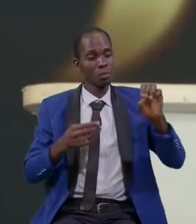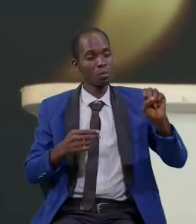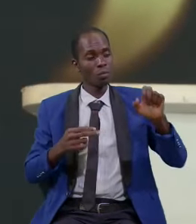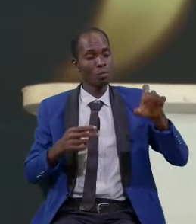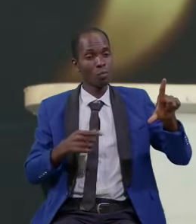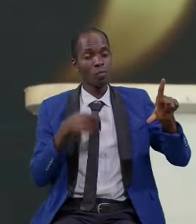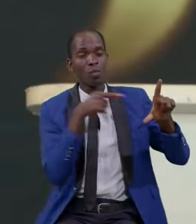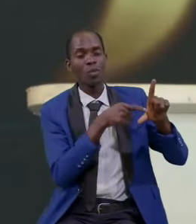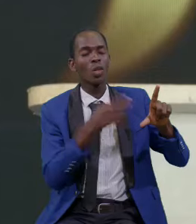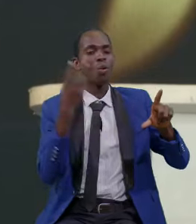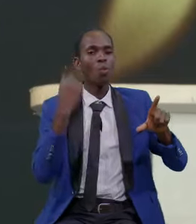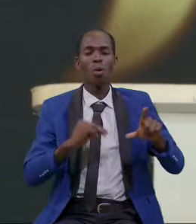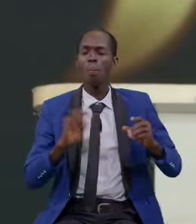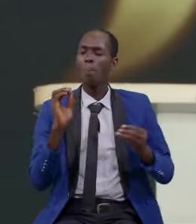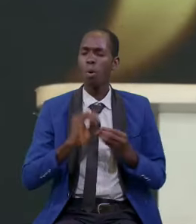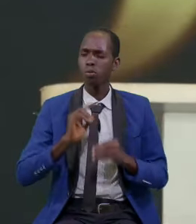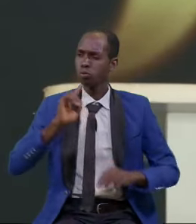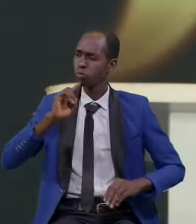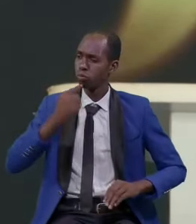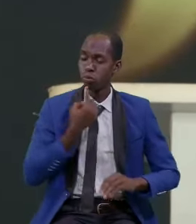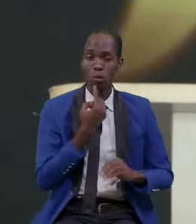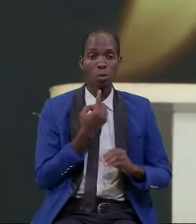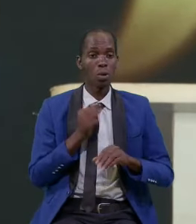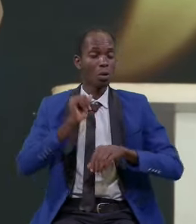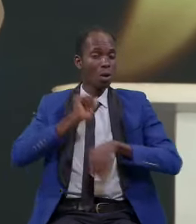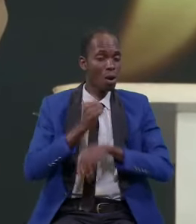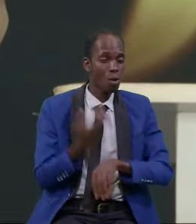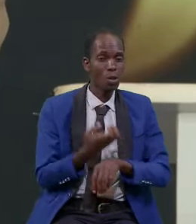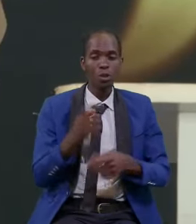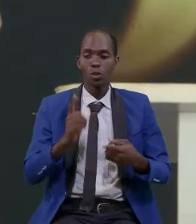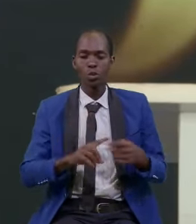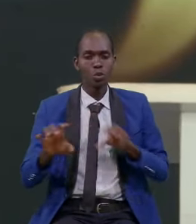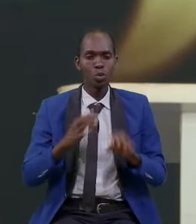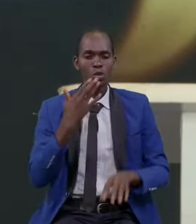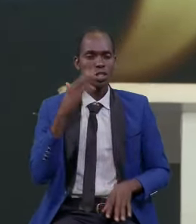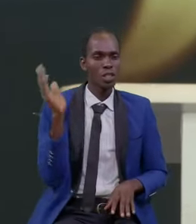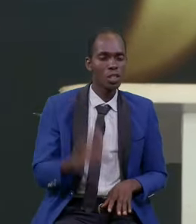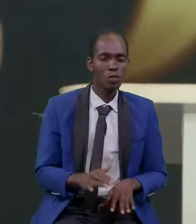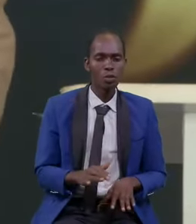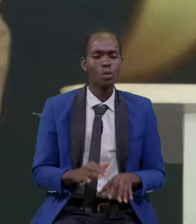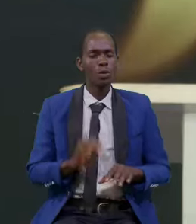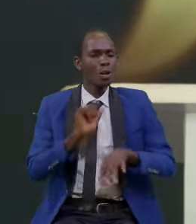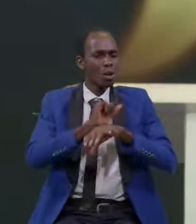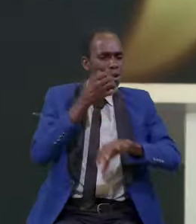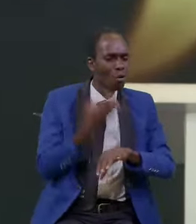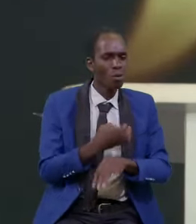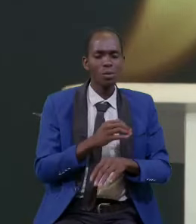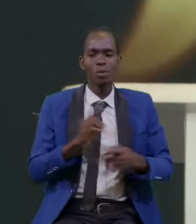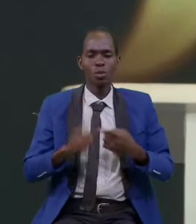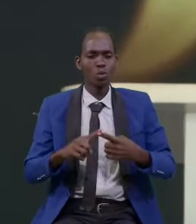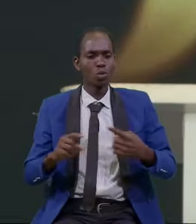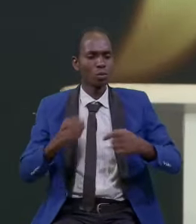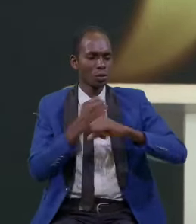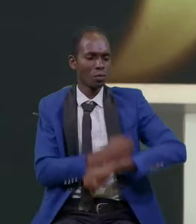do evil. Zealous to defend the useless tradition of